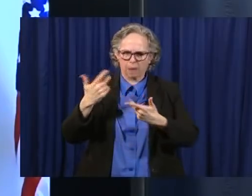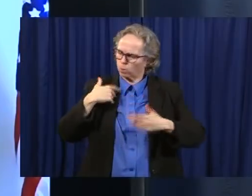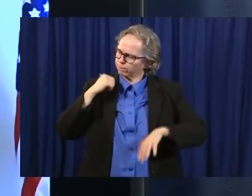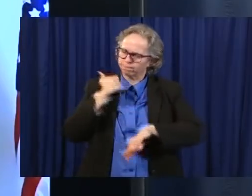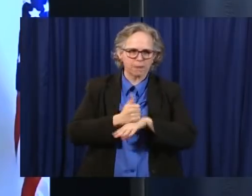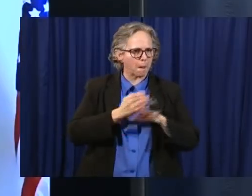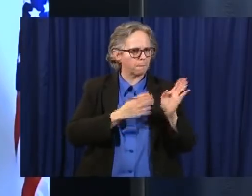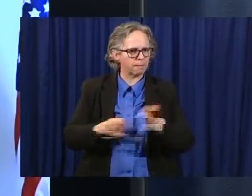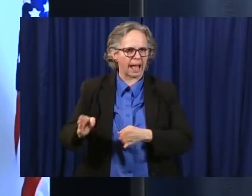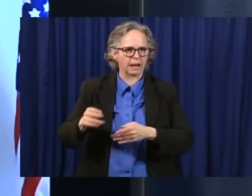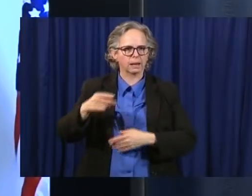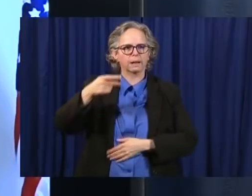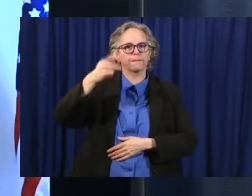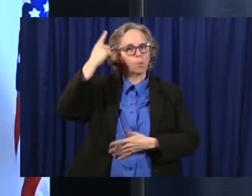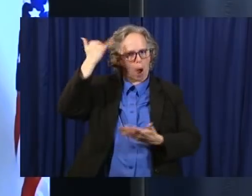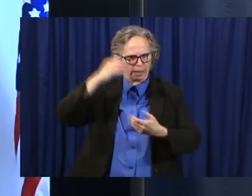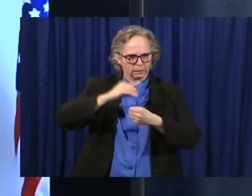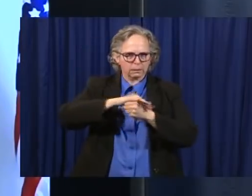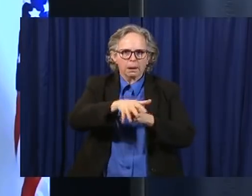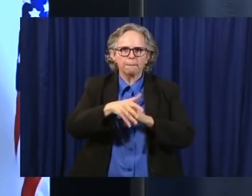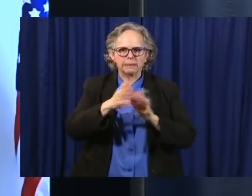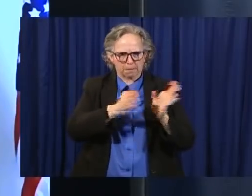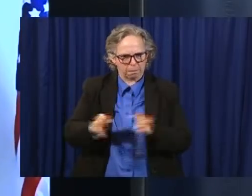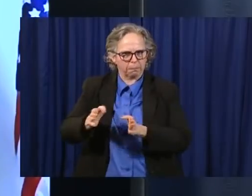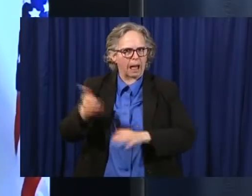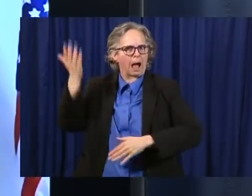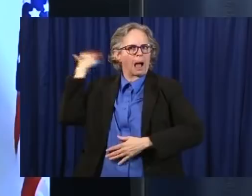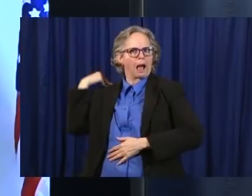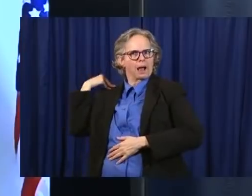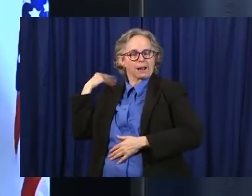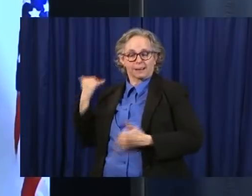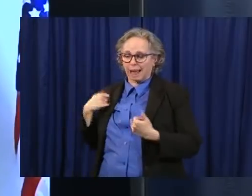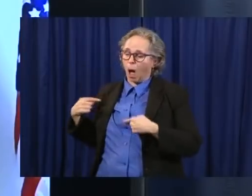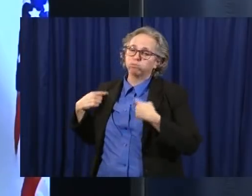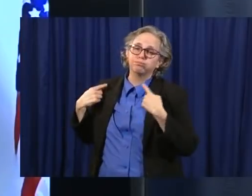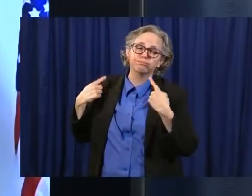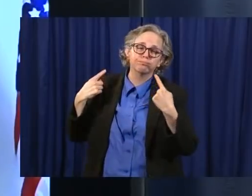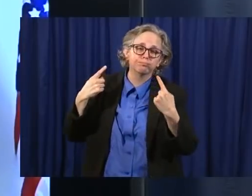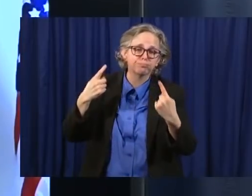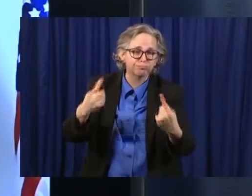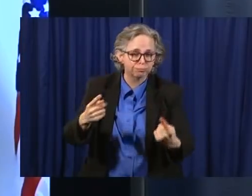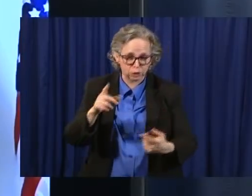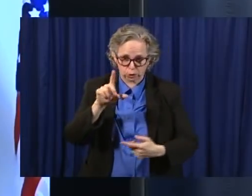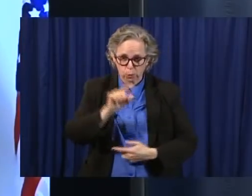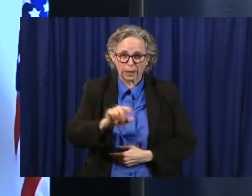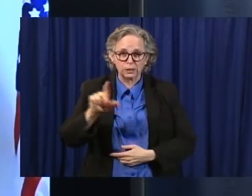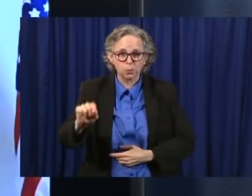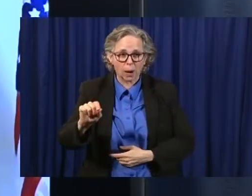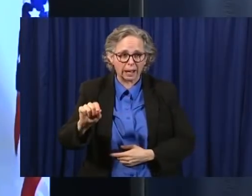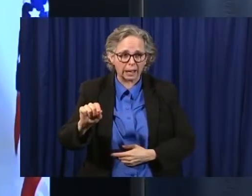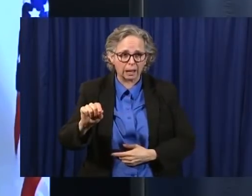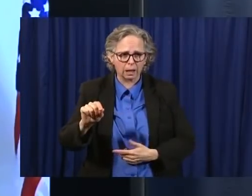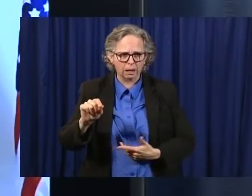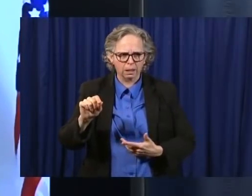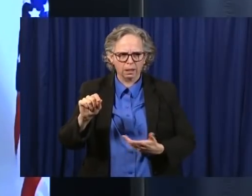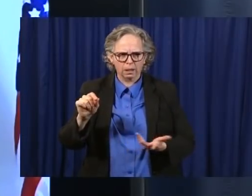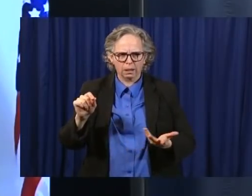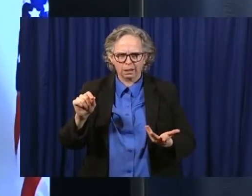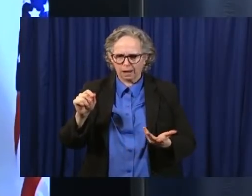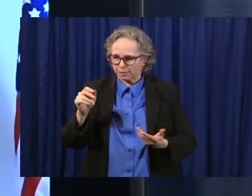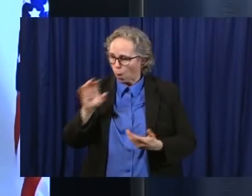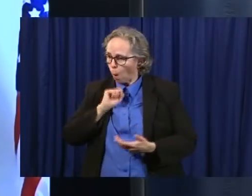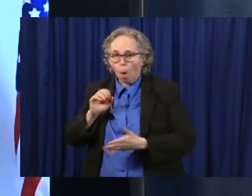with. Little did I know, flash forward to 2020, we would be dusting it off and implementing it, as well